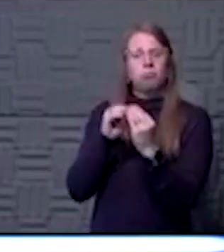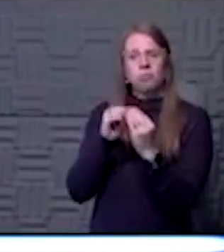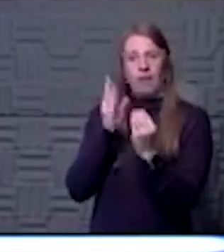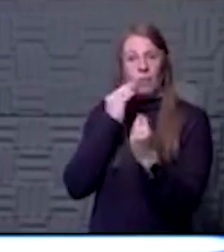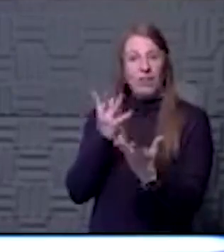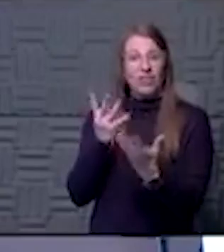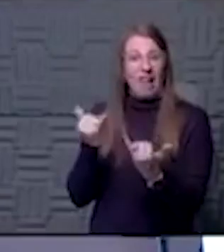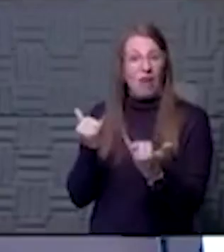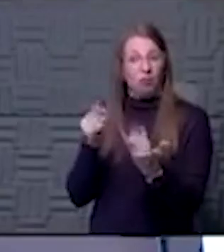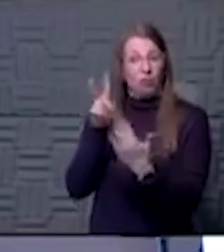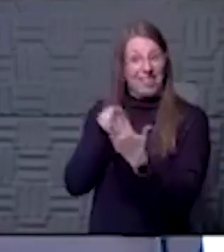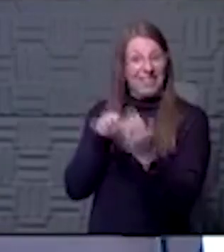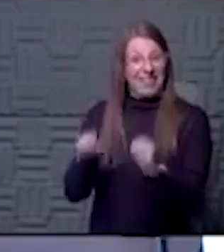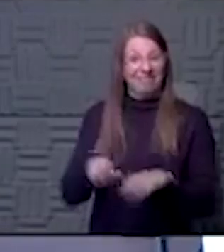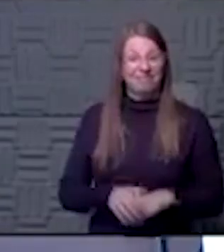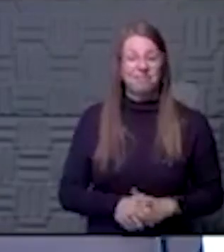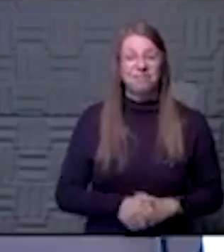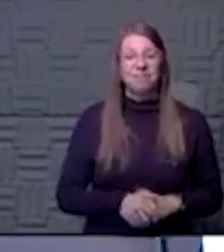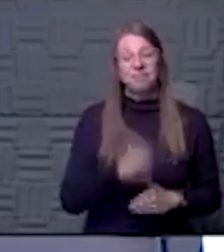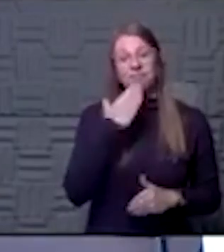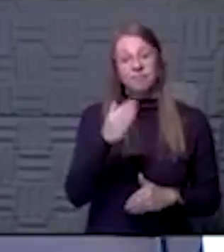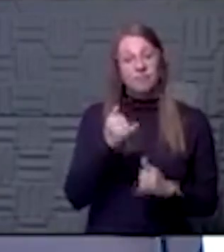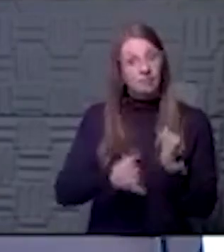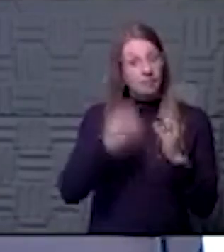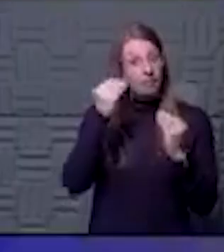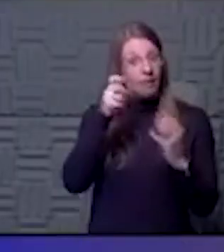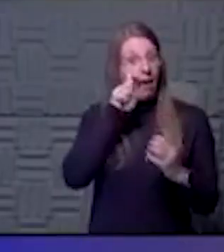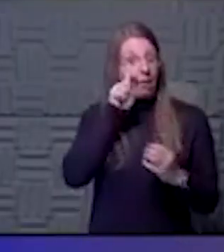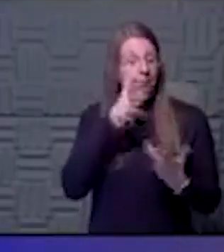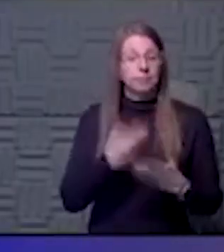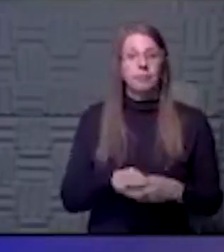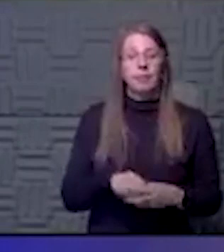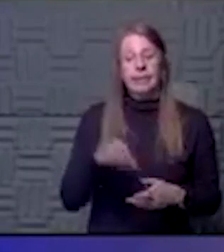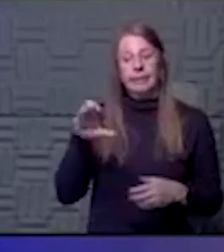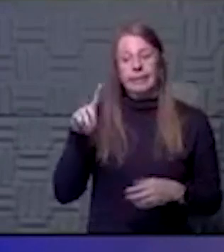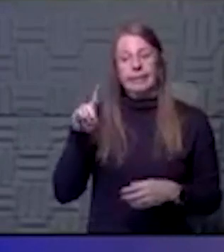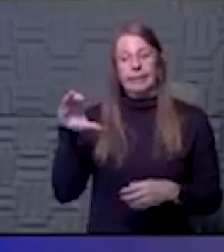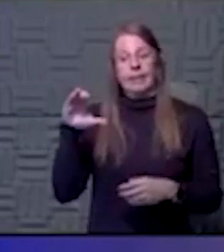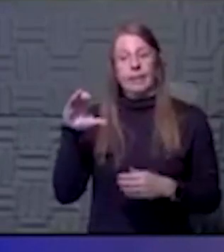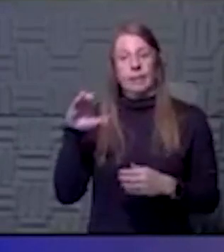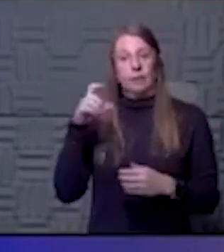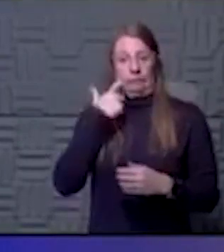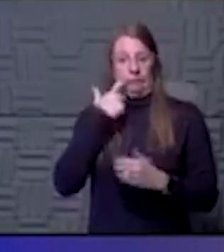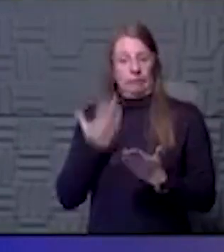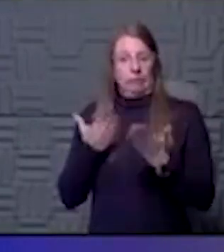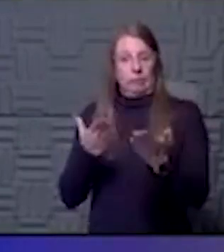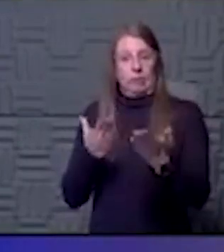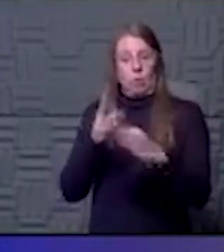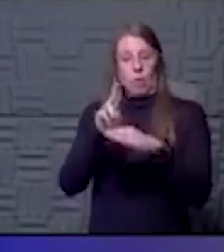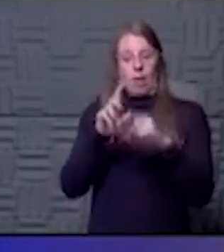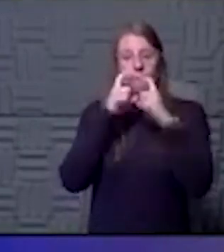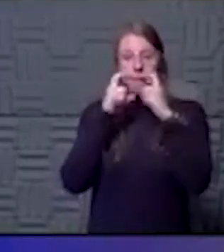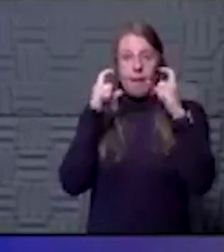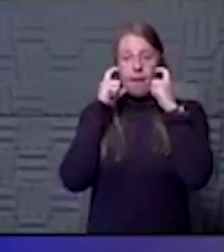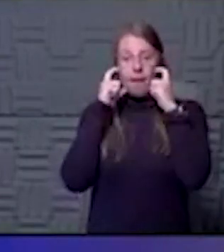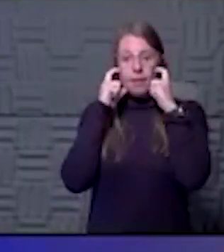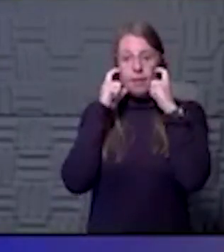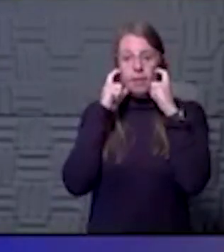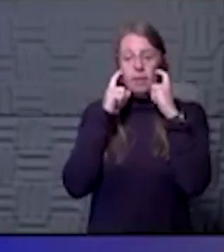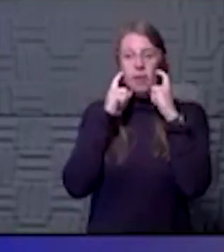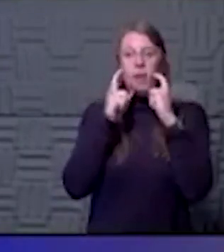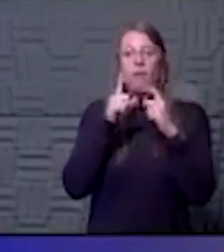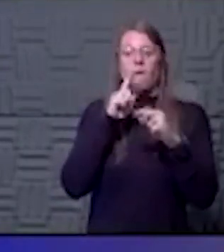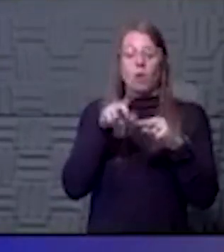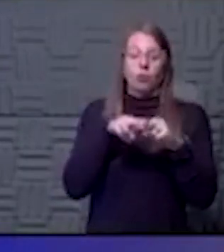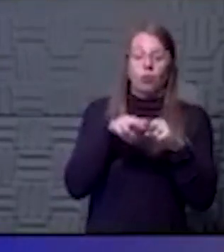there now. Thank you. Hawk, final thoughts? I see the CDC has recently recommended wearing masks on mass transit and